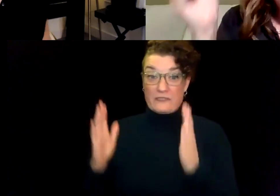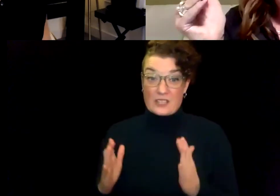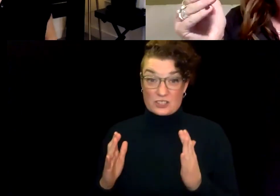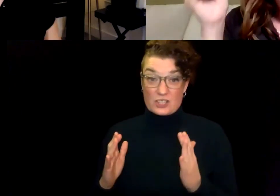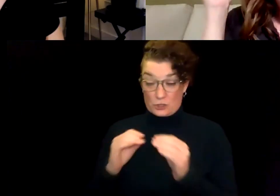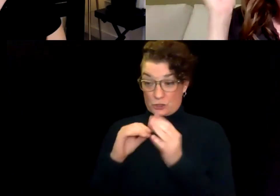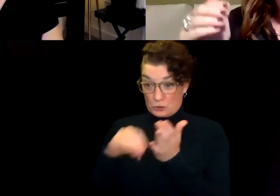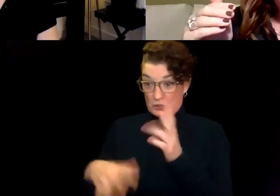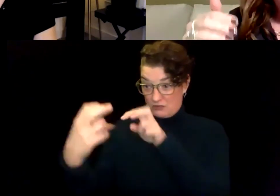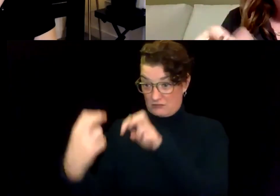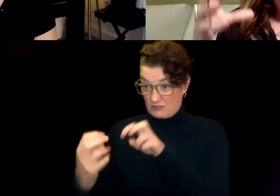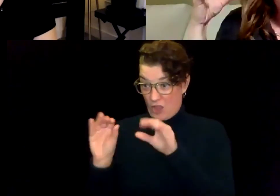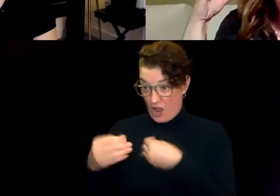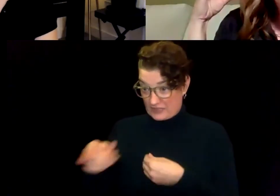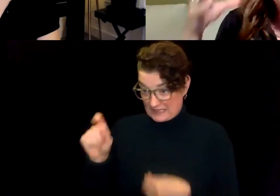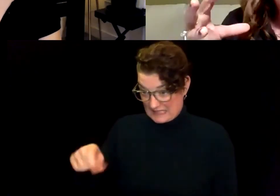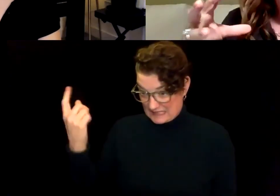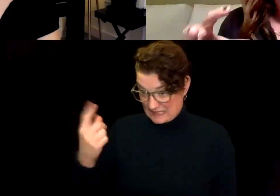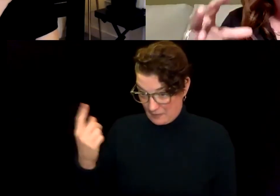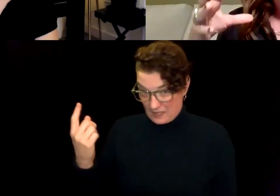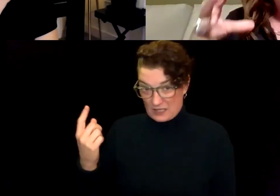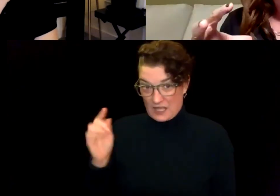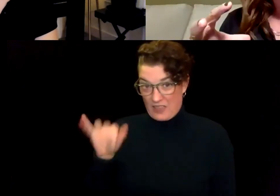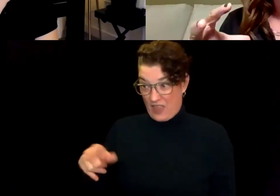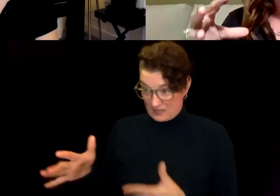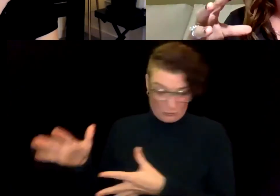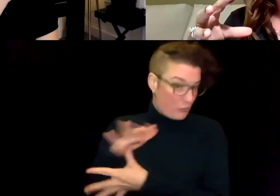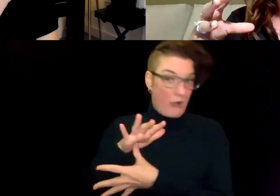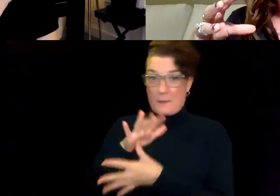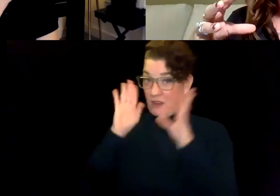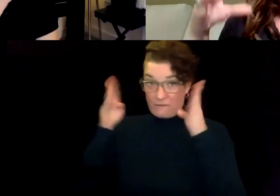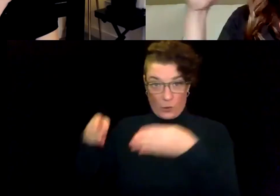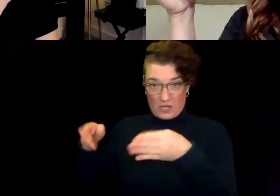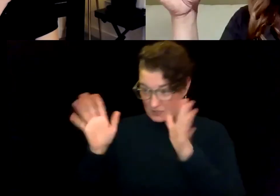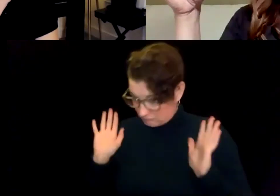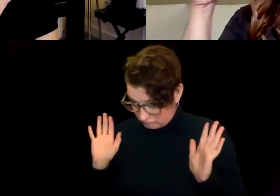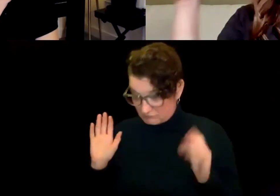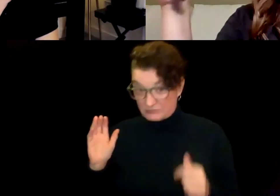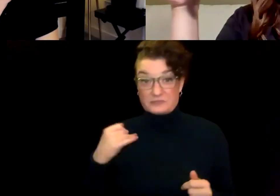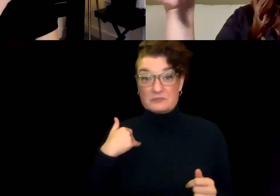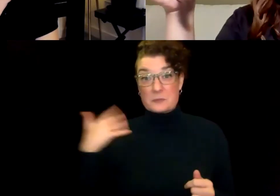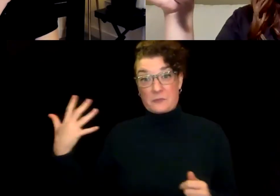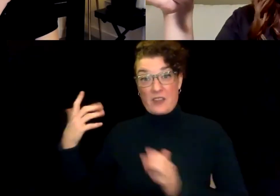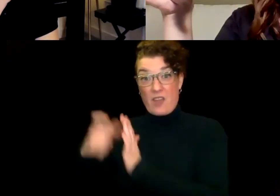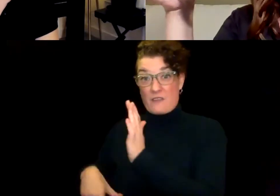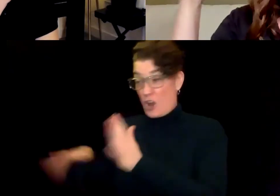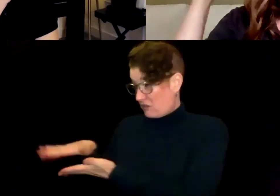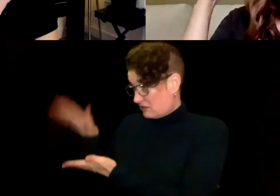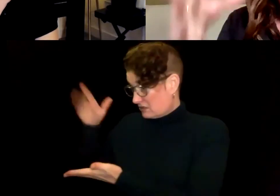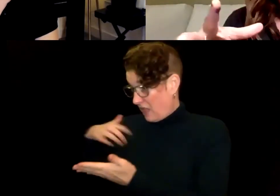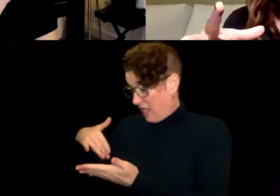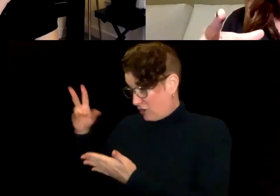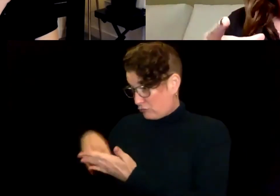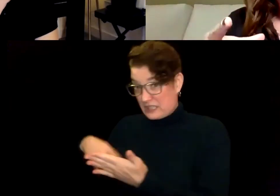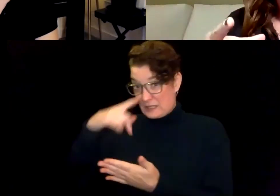in your office and they need something, they're the primary focus. And so if there's 5 articles that you didn't get to read that day